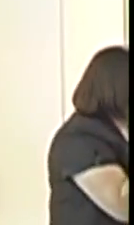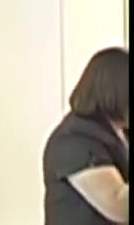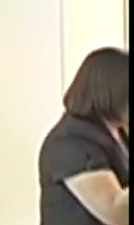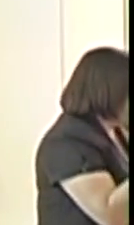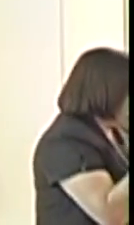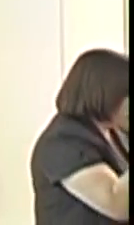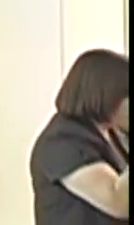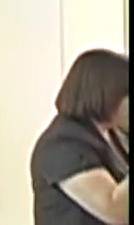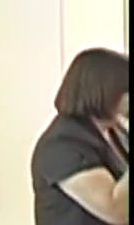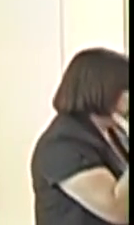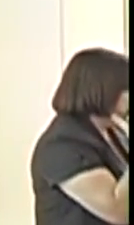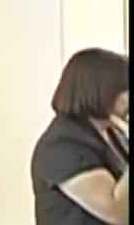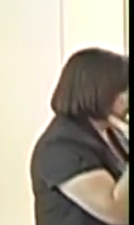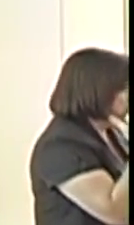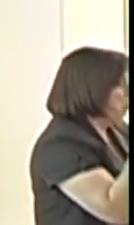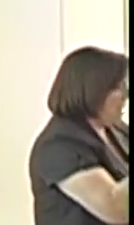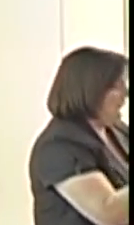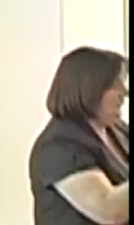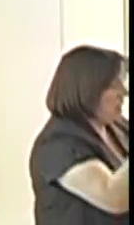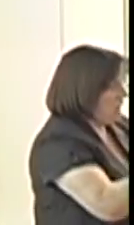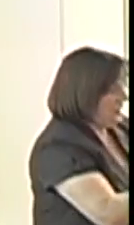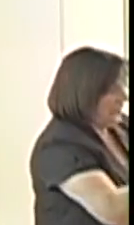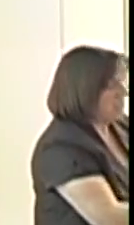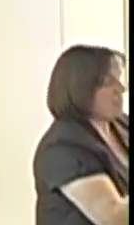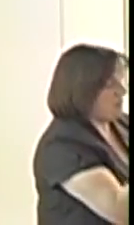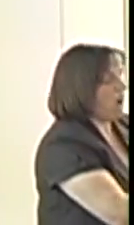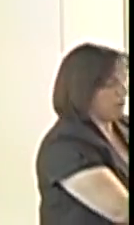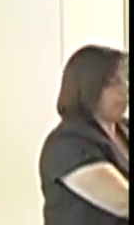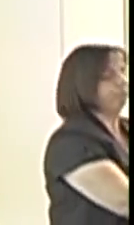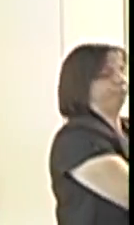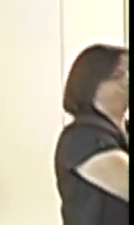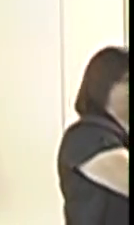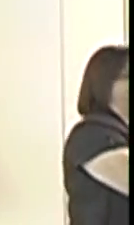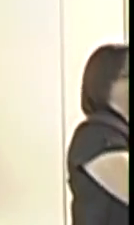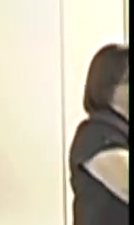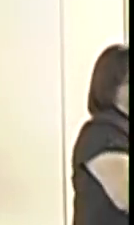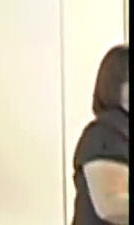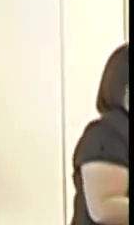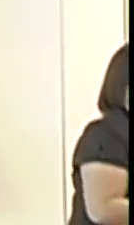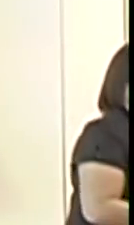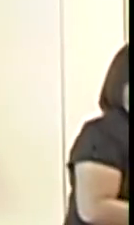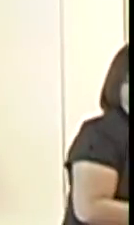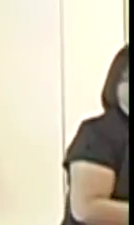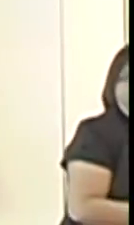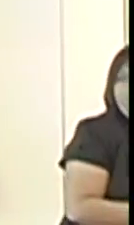additions tend to be proximalized. So, okay.